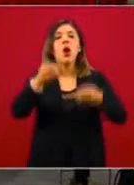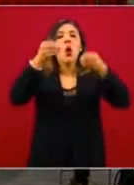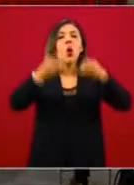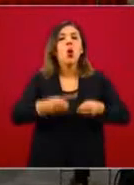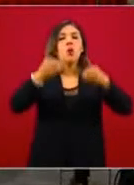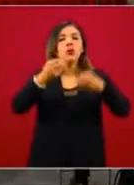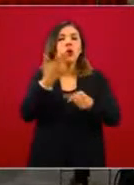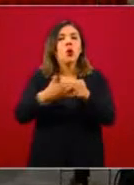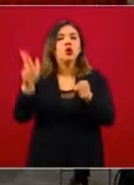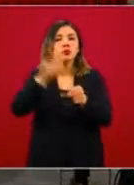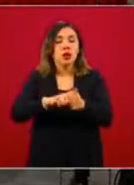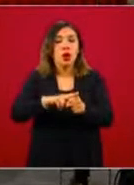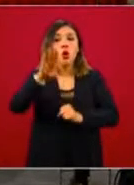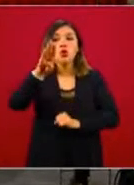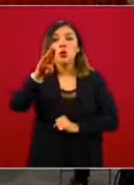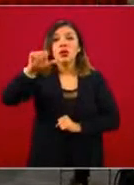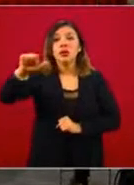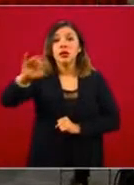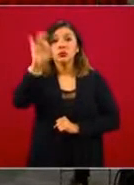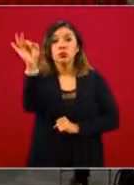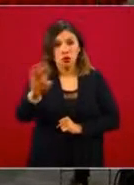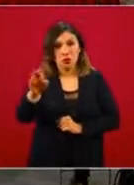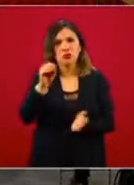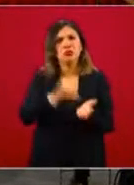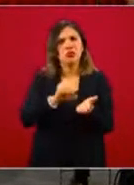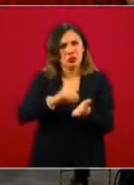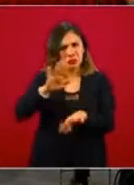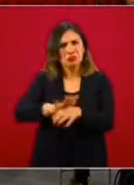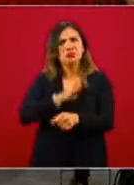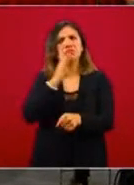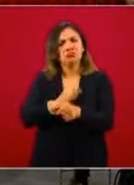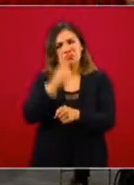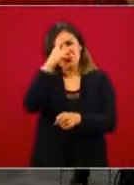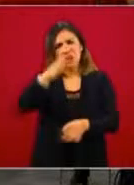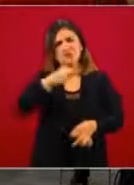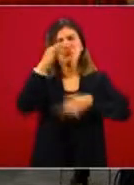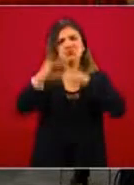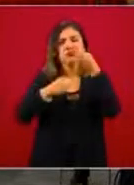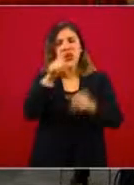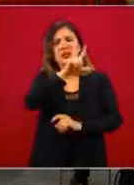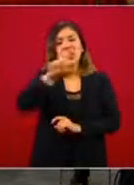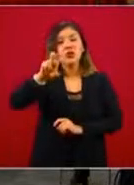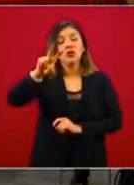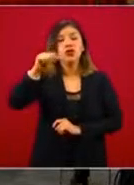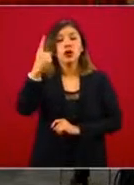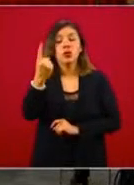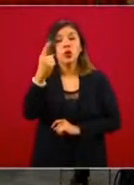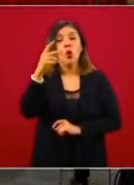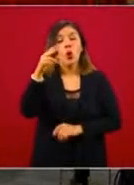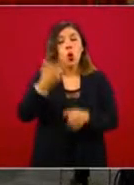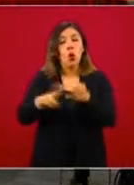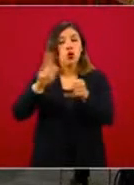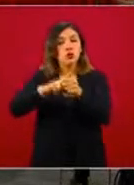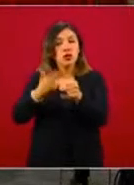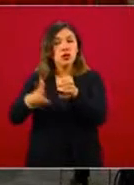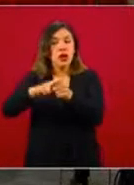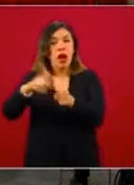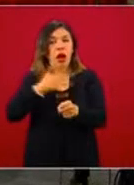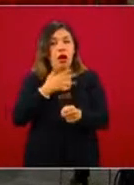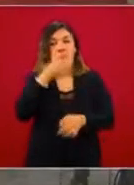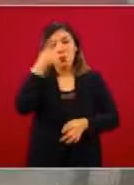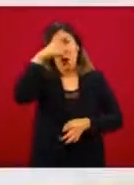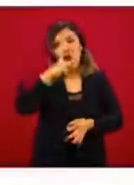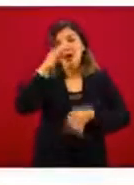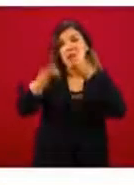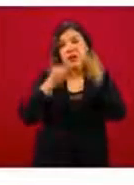availability. 96%, that's a very good percentage of hospitals. The 694 hospitals in the